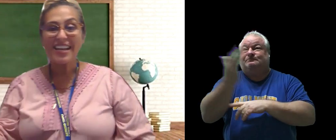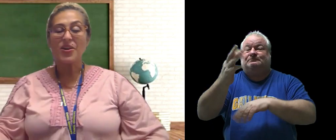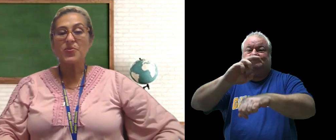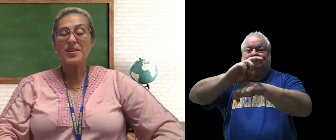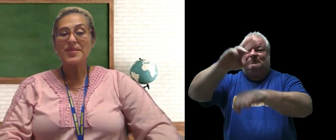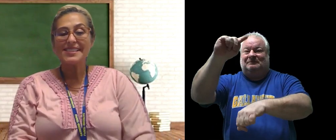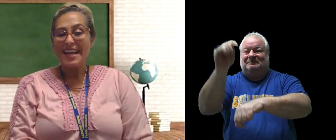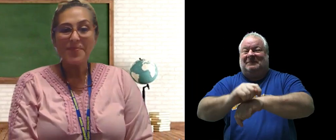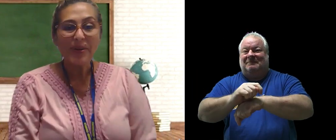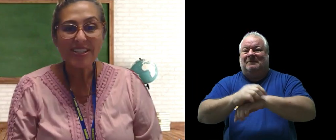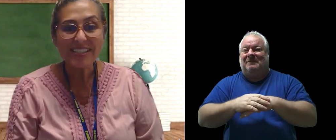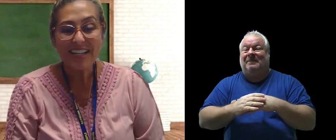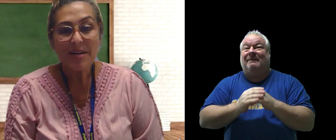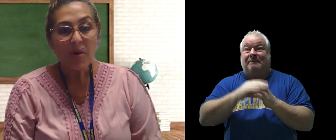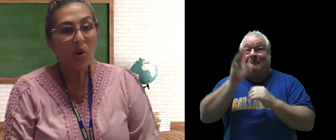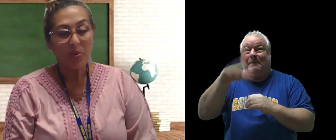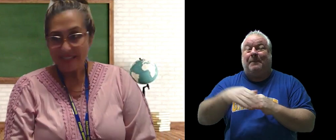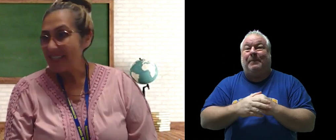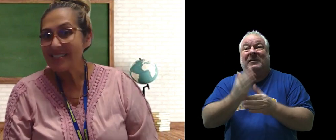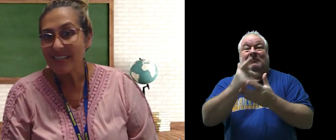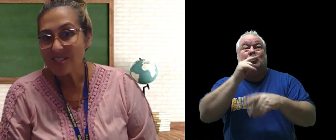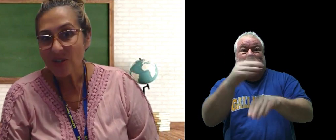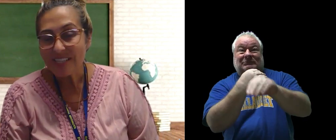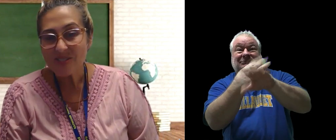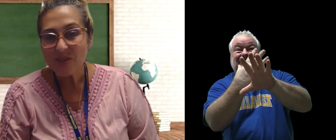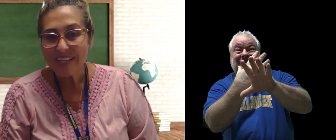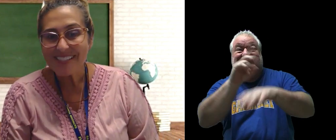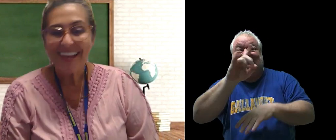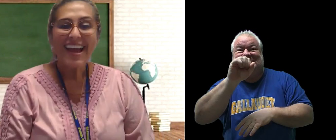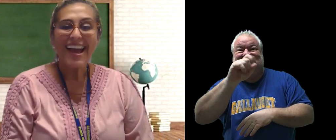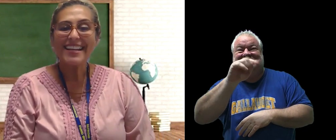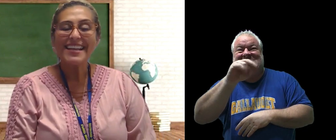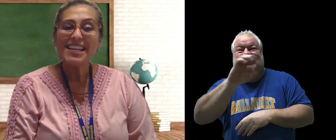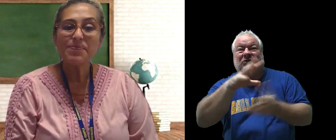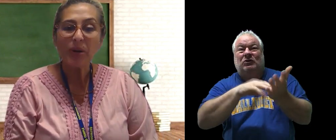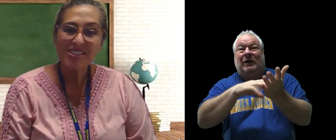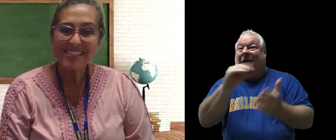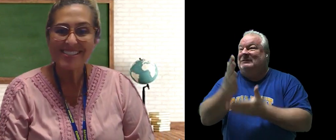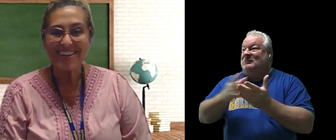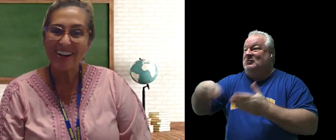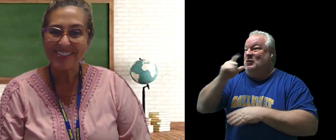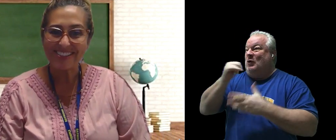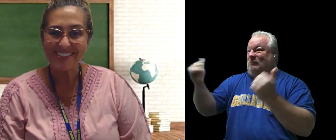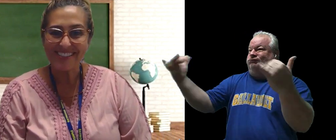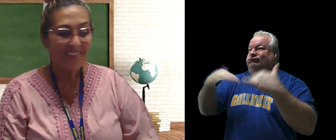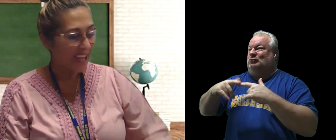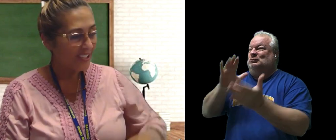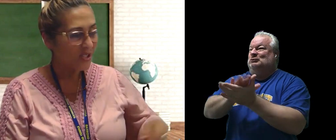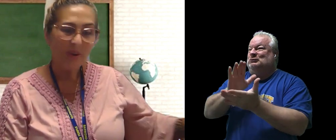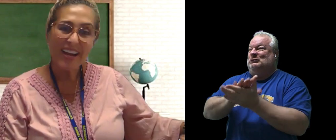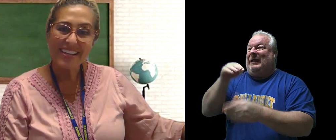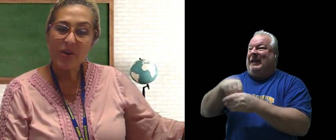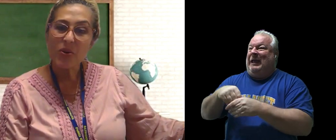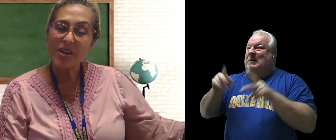Good morning, Raymond Temple, both distance learning students and in-person scholars.